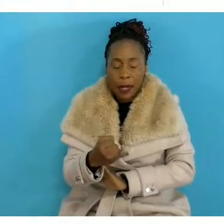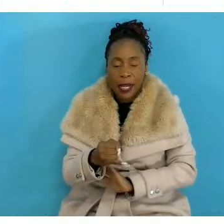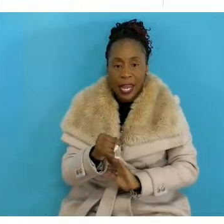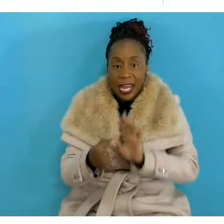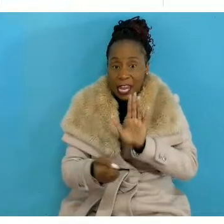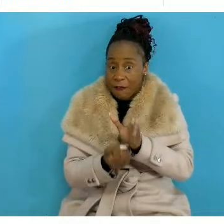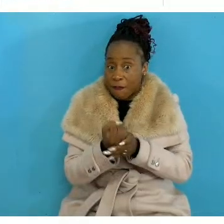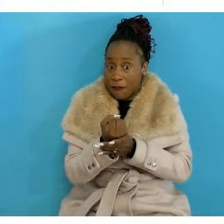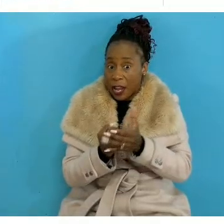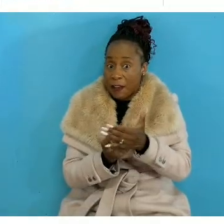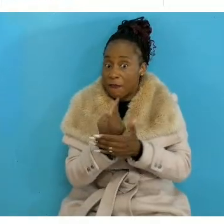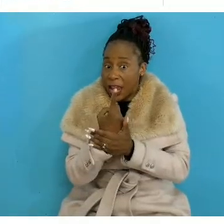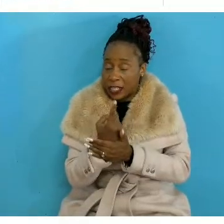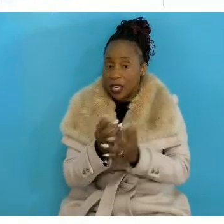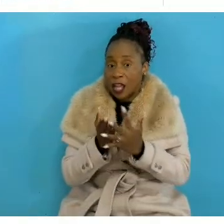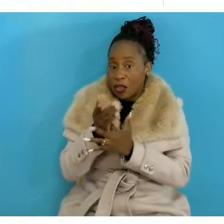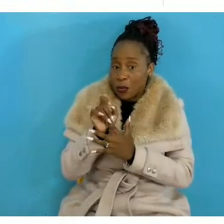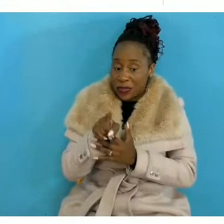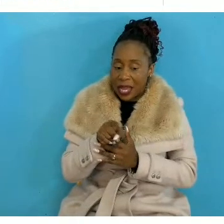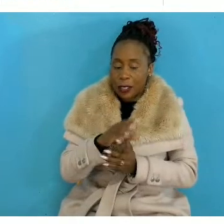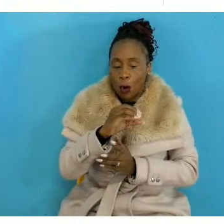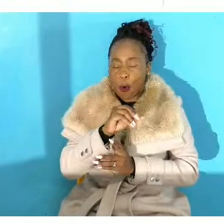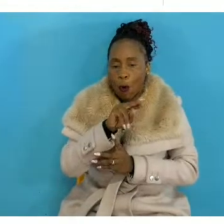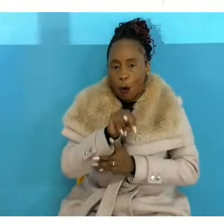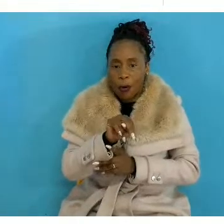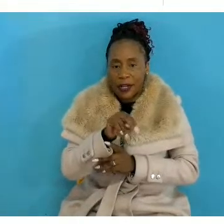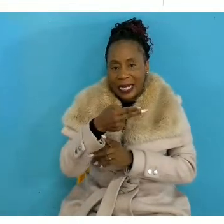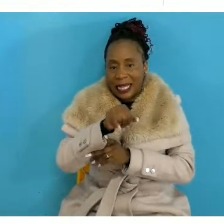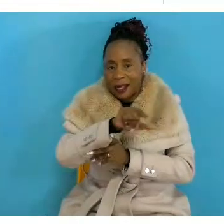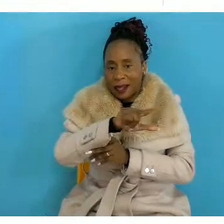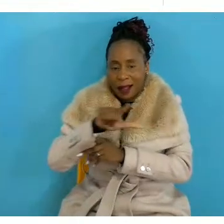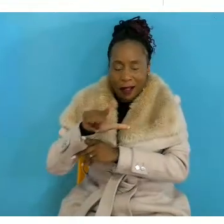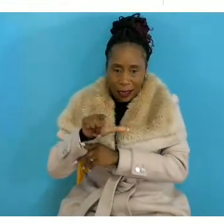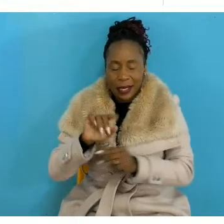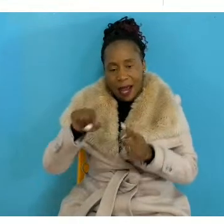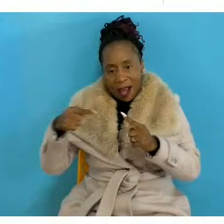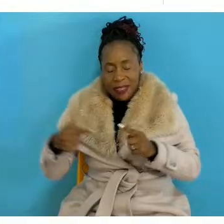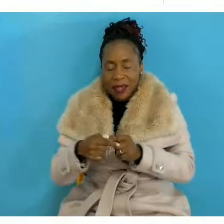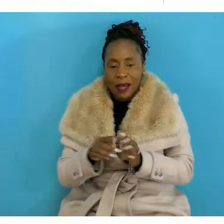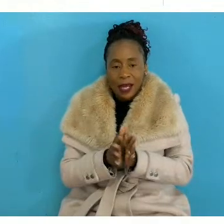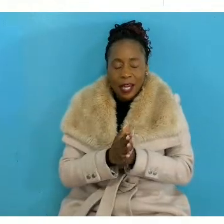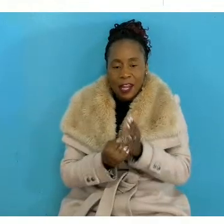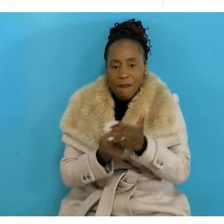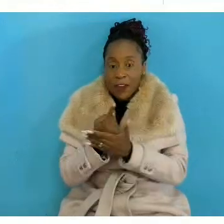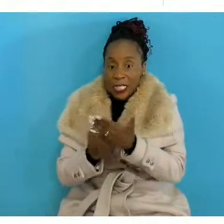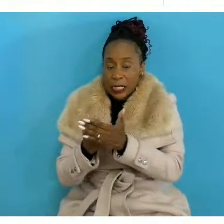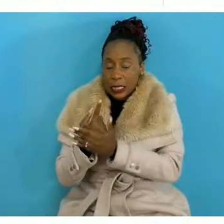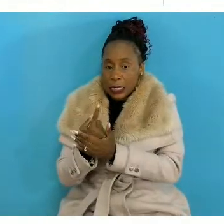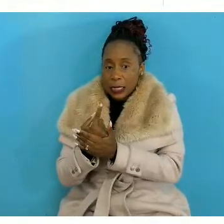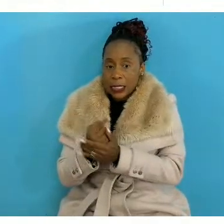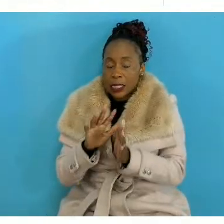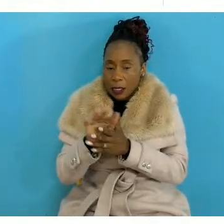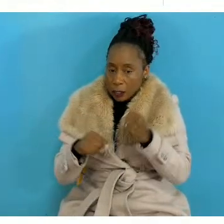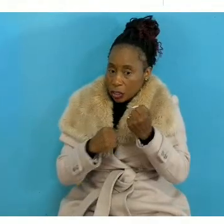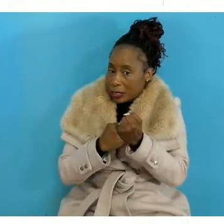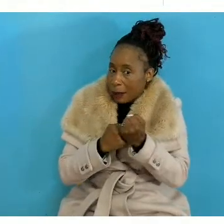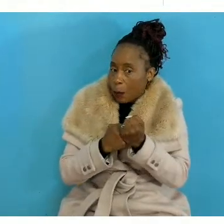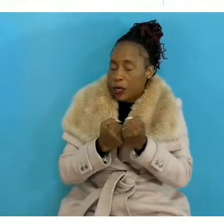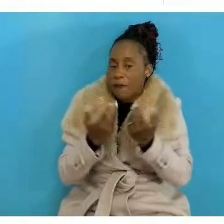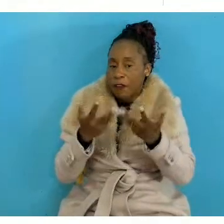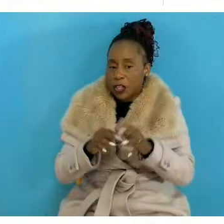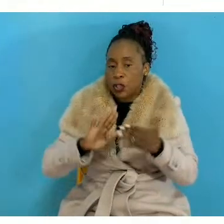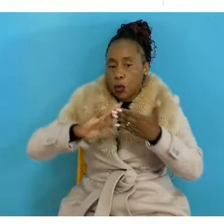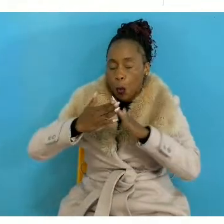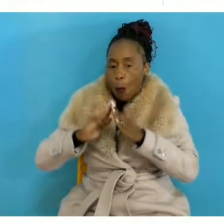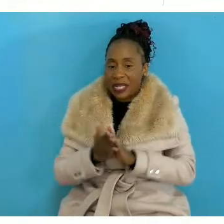event through the Constitutional Hill and other events that have been supporting the